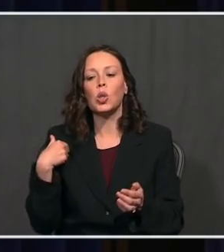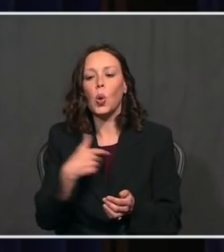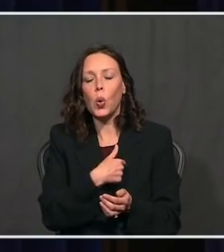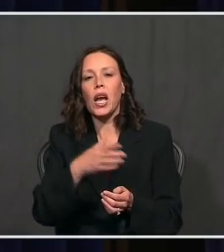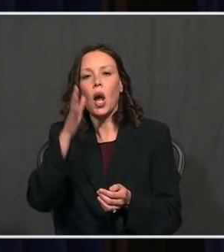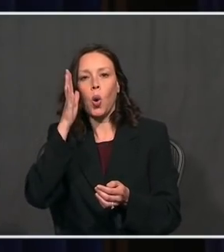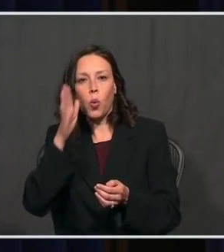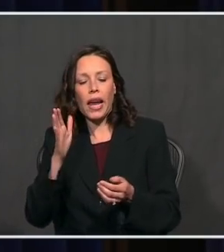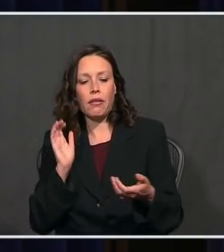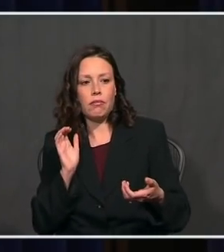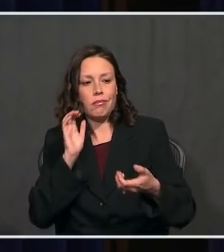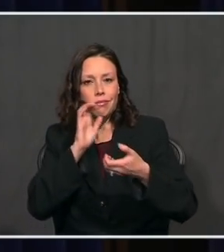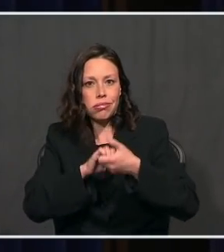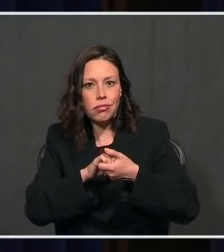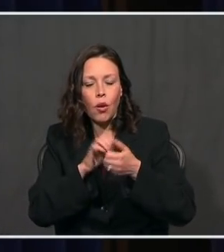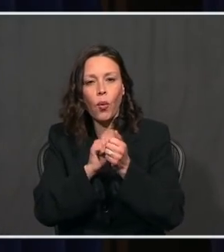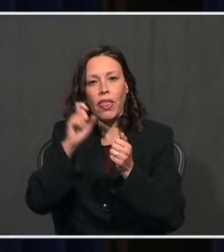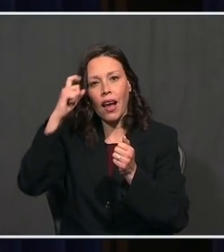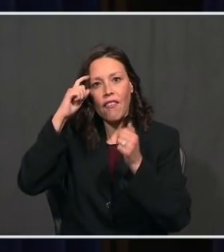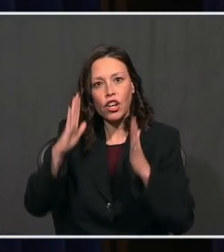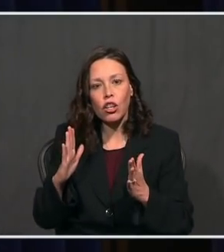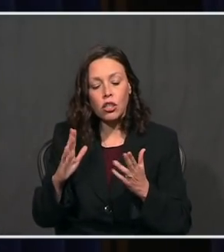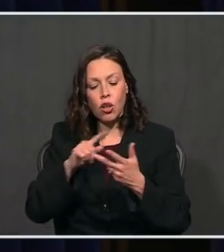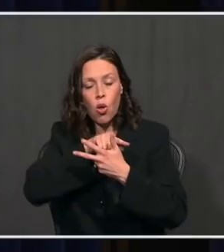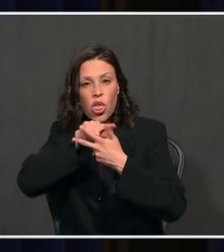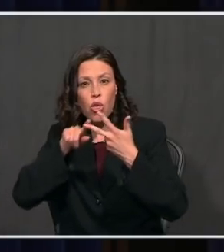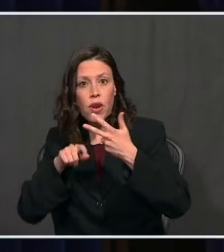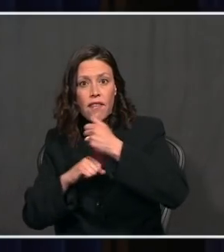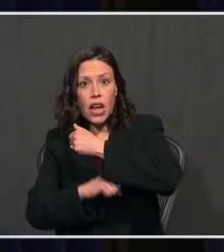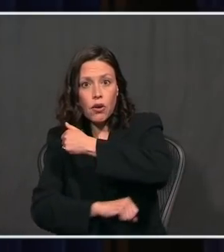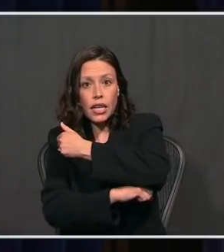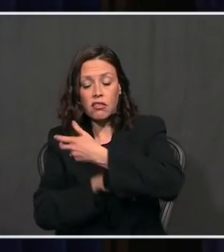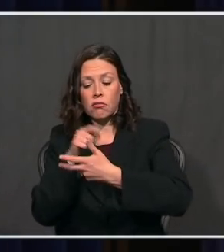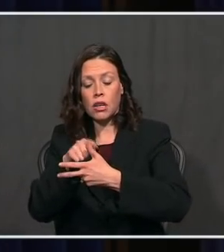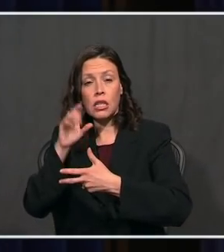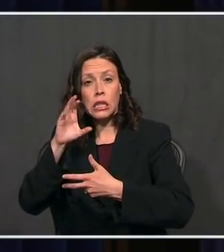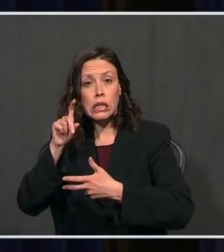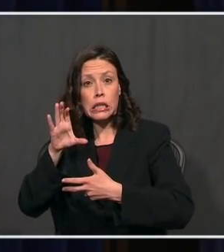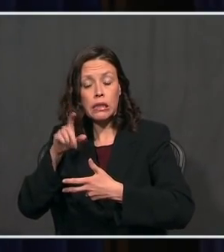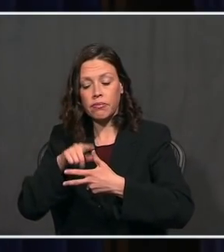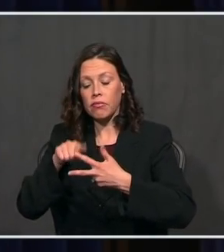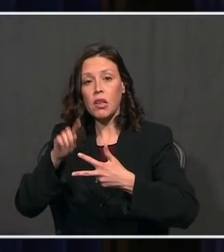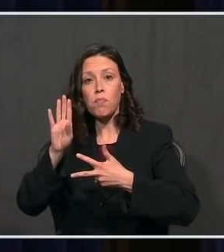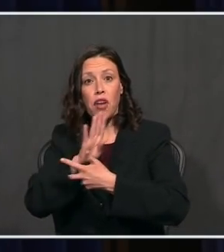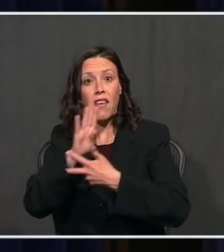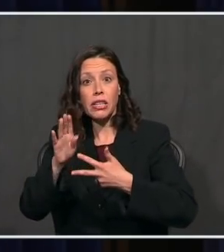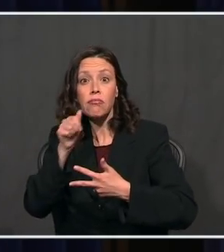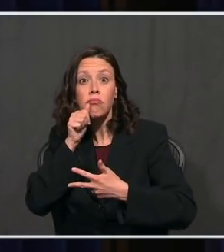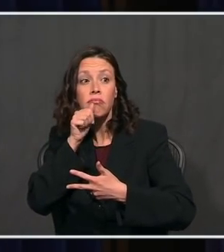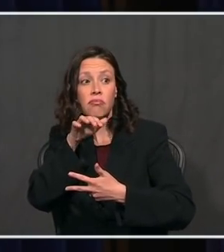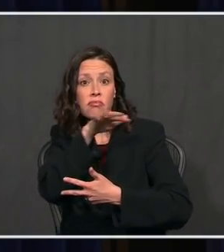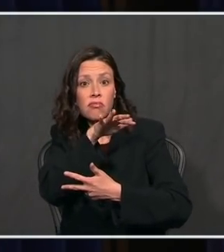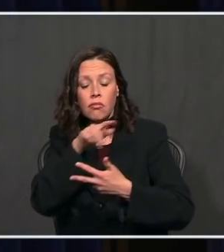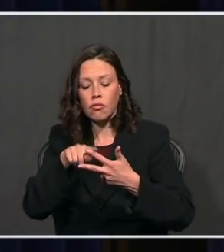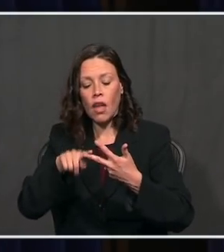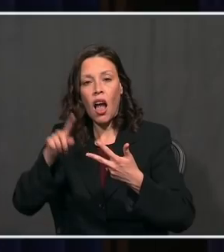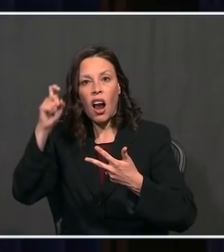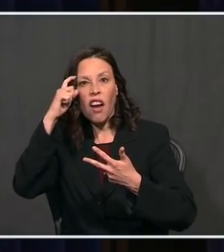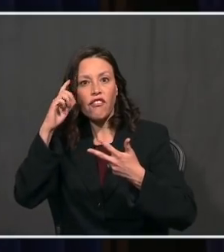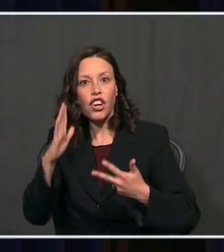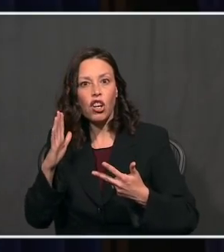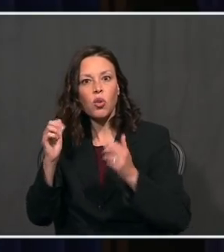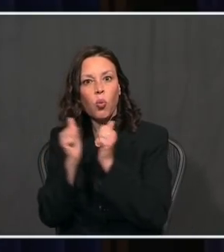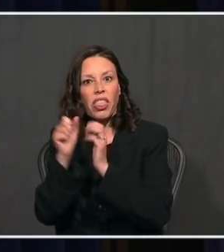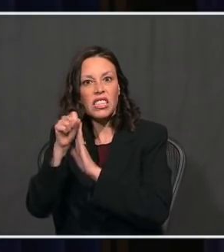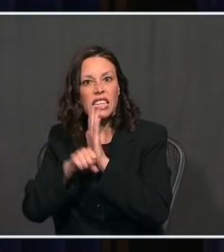enable them. So it is this trifecta, the CDC, commercial industry, and the governors and their